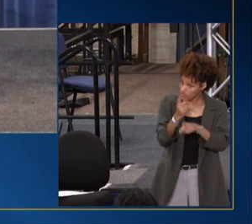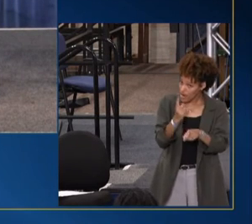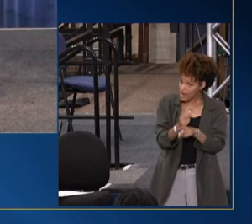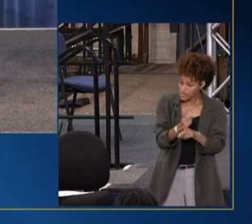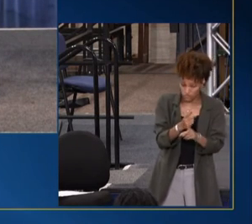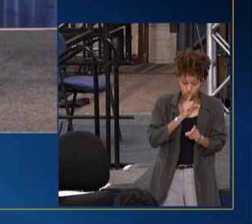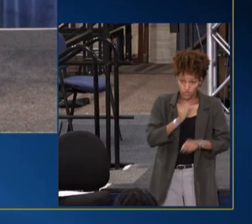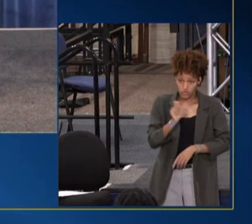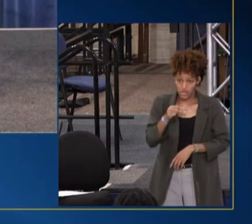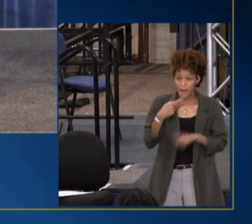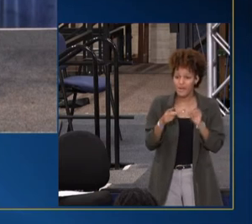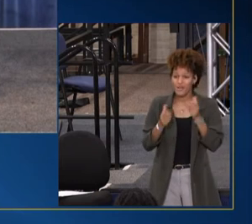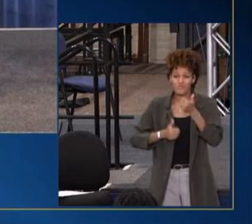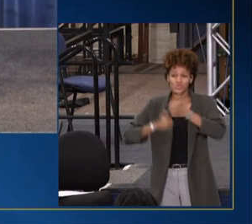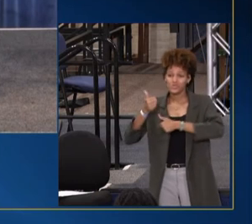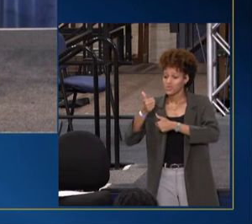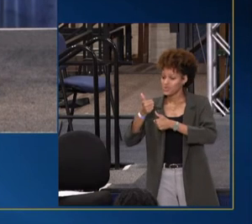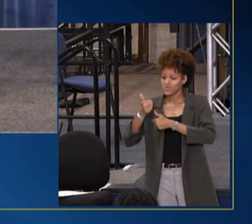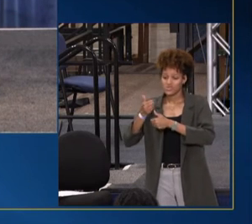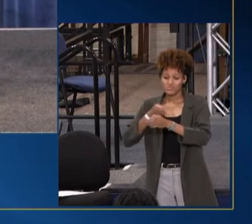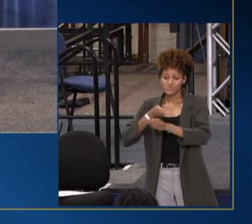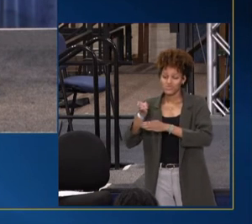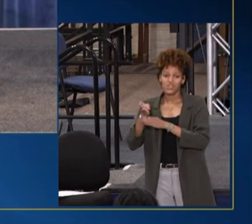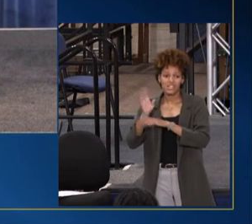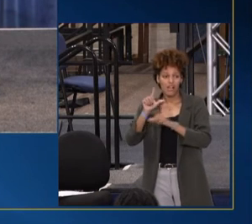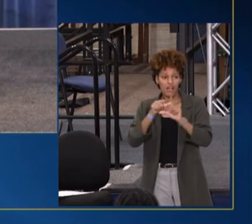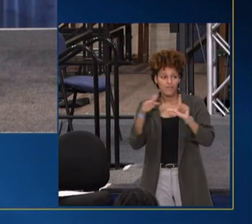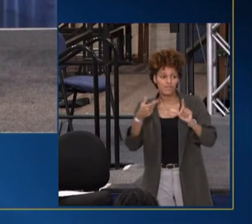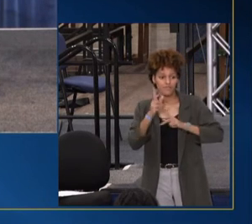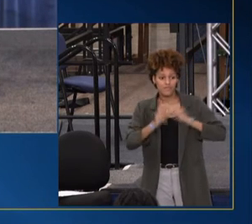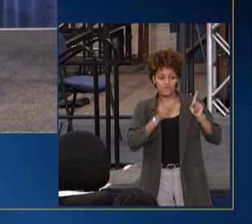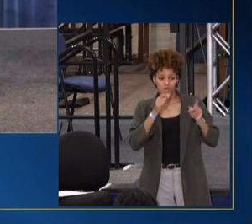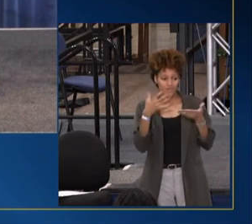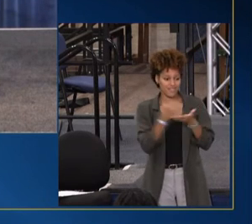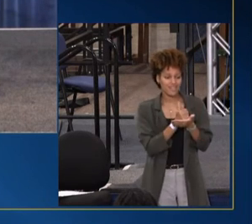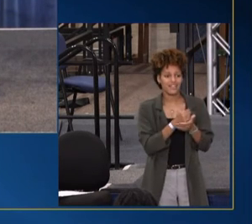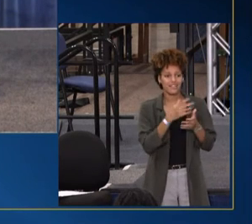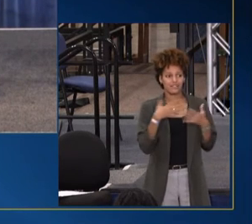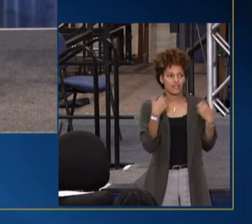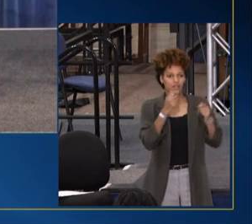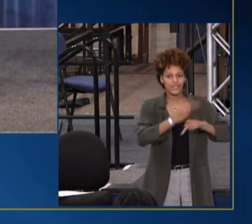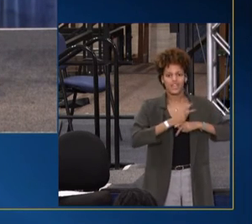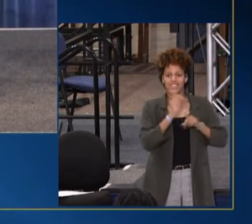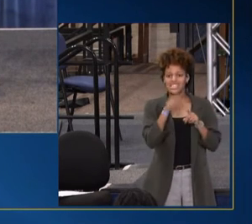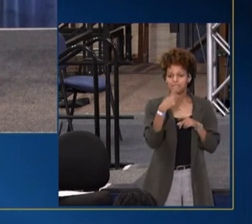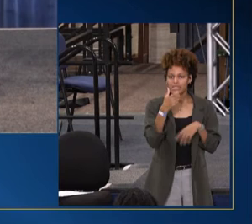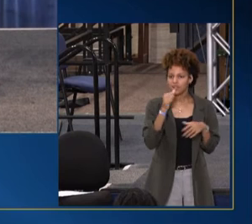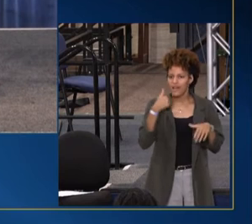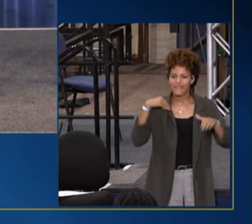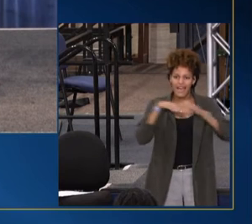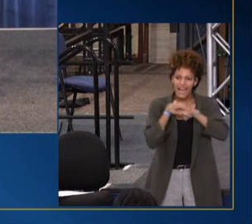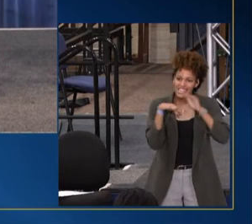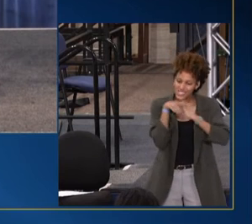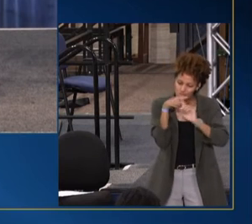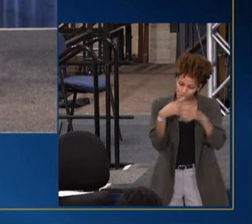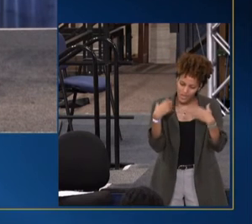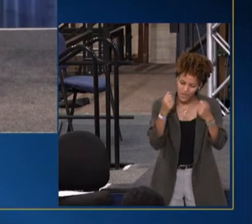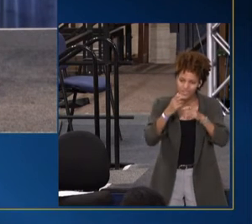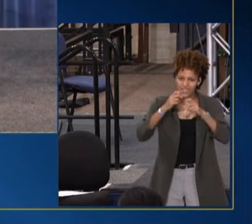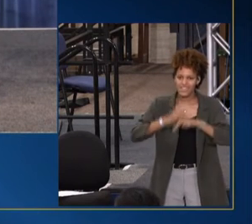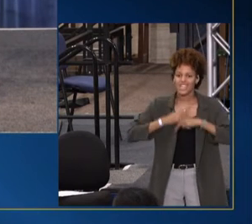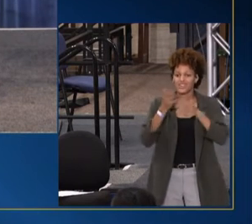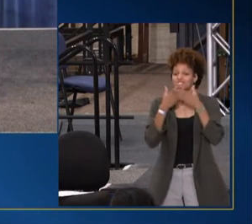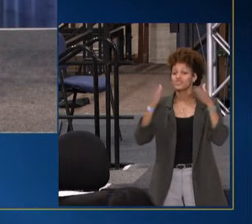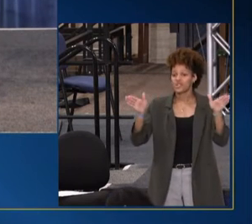true. But the vast majority of LGBTQ people that aren't getting the healthcare they need aren't getting it because they don't have access to healthcare, because they don't have